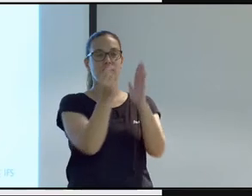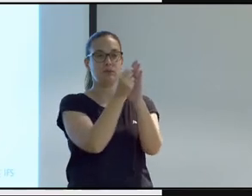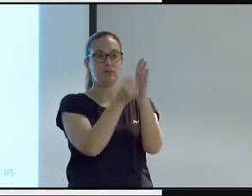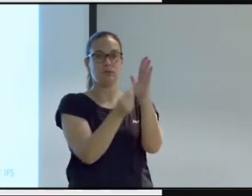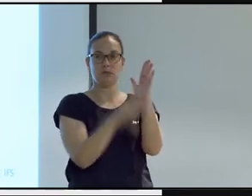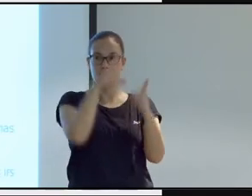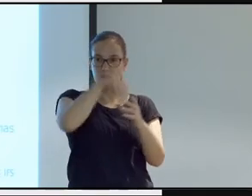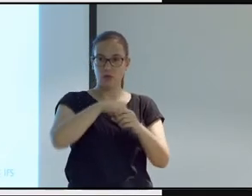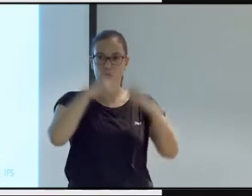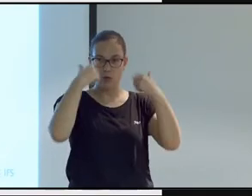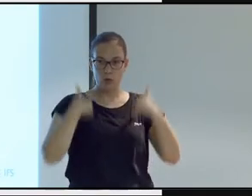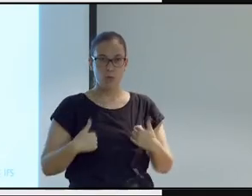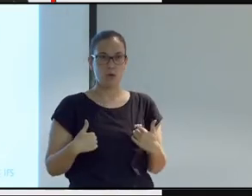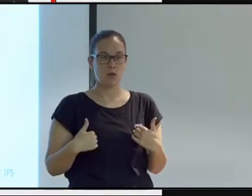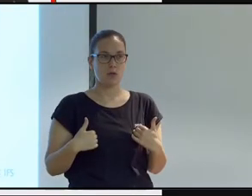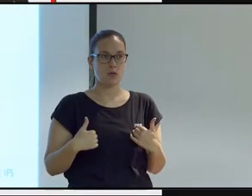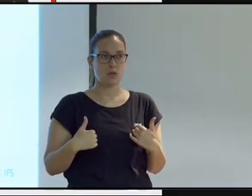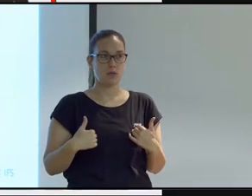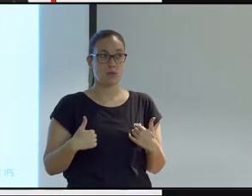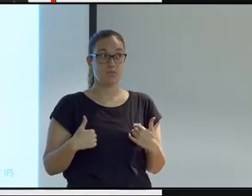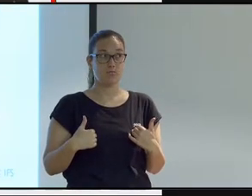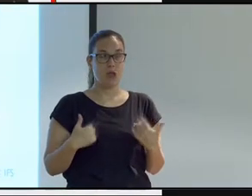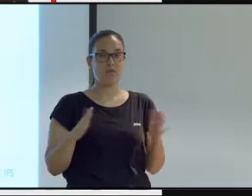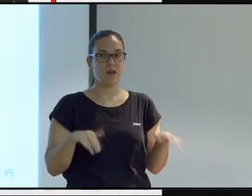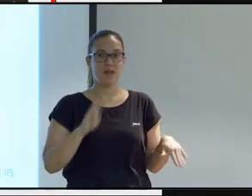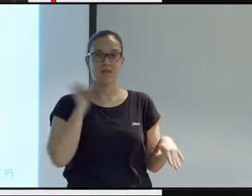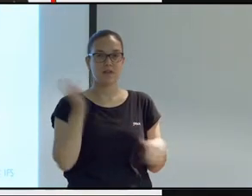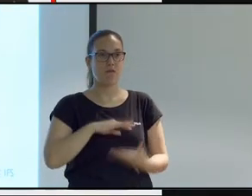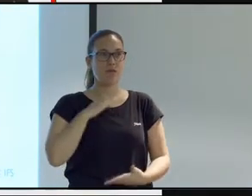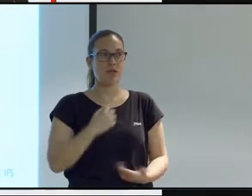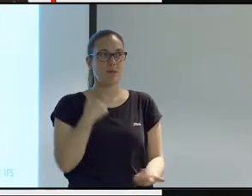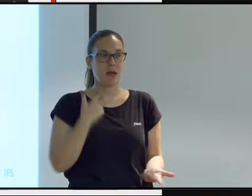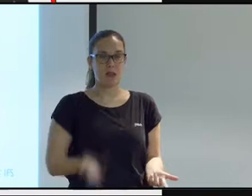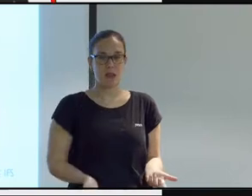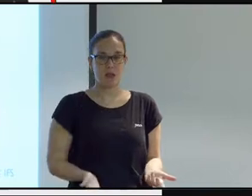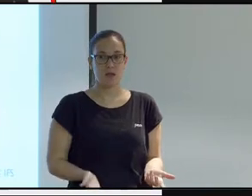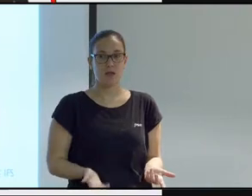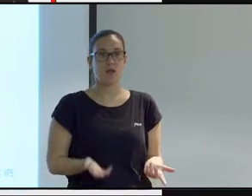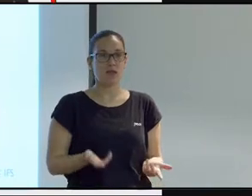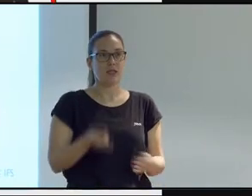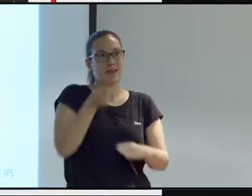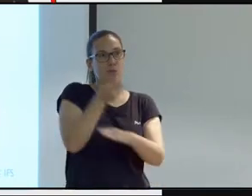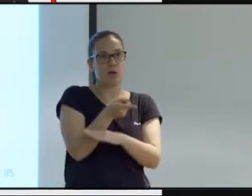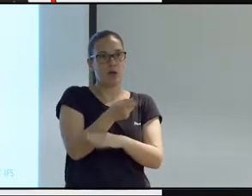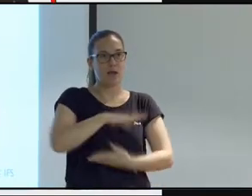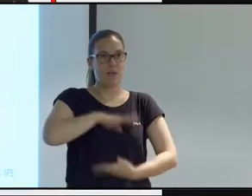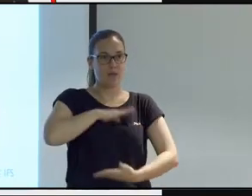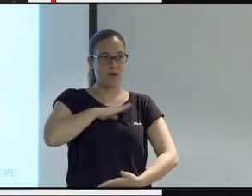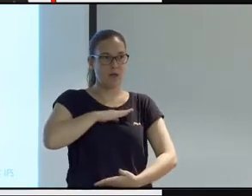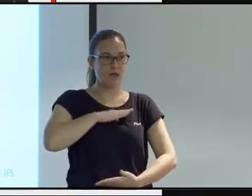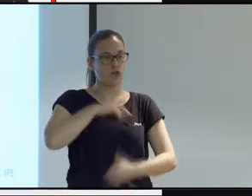capabilities, inherent capabilities, well, it turns out that functional diversity is lost. To impose